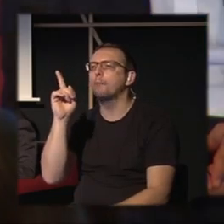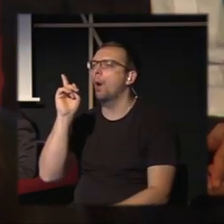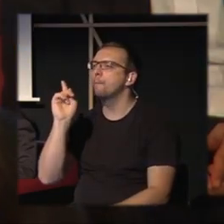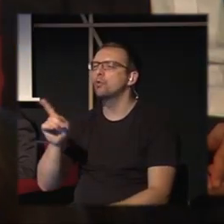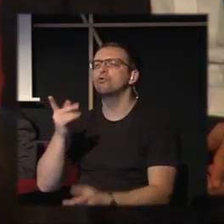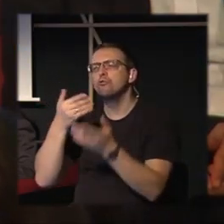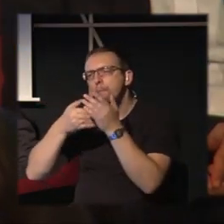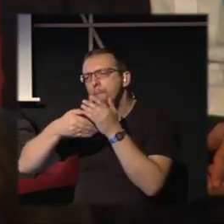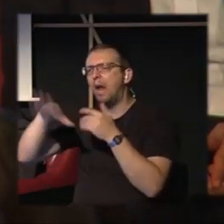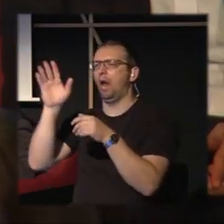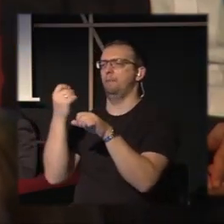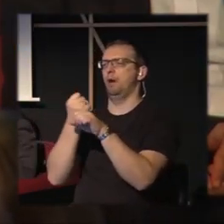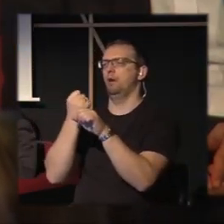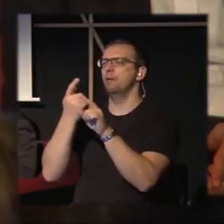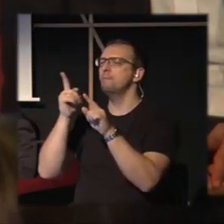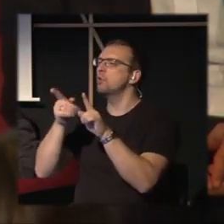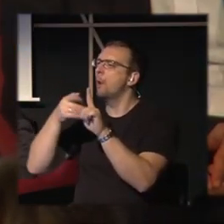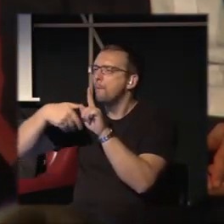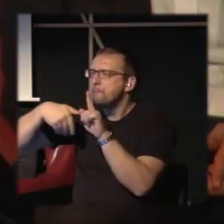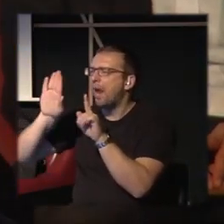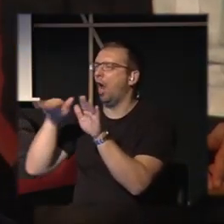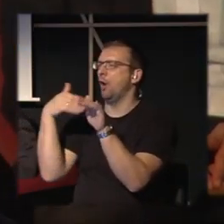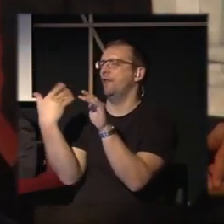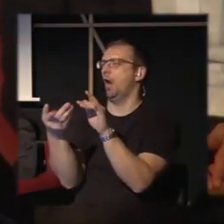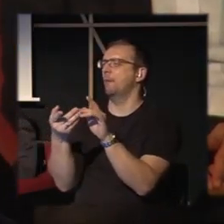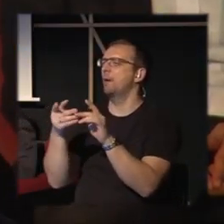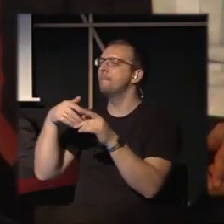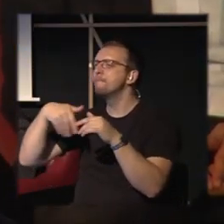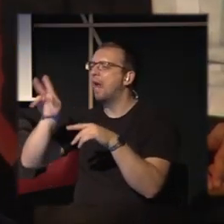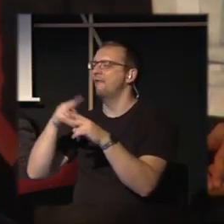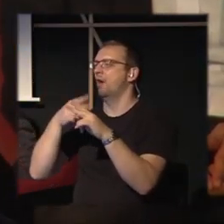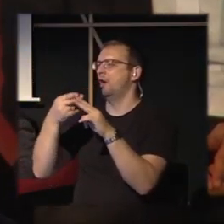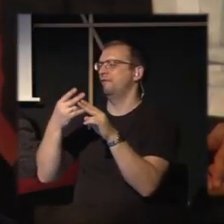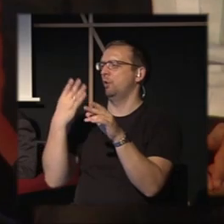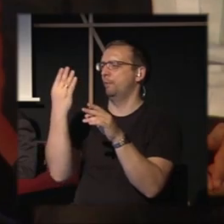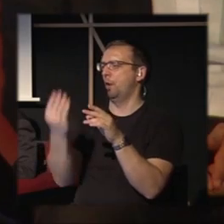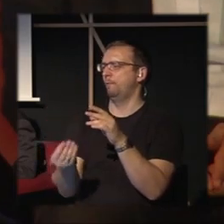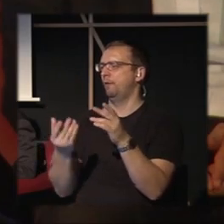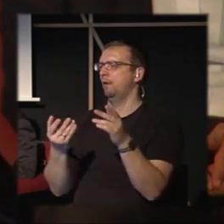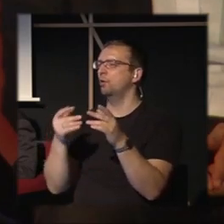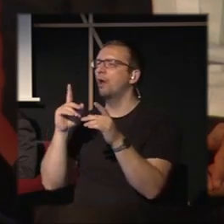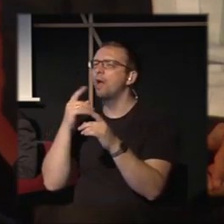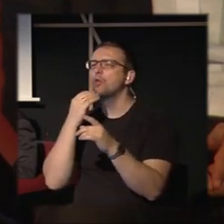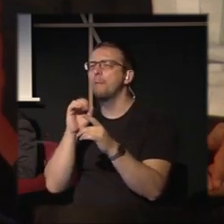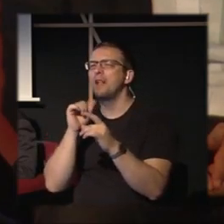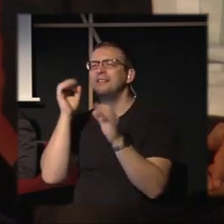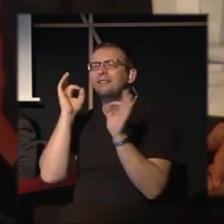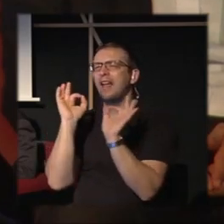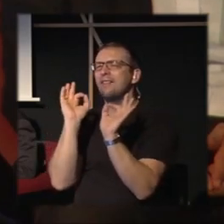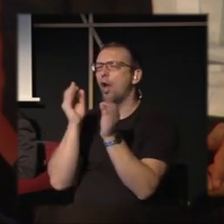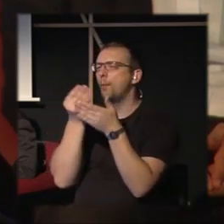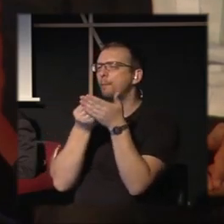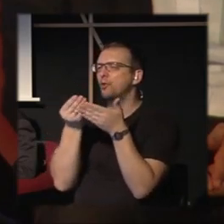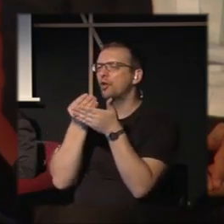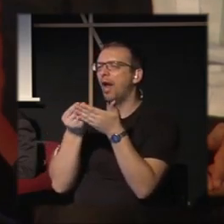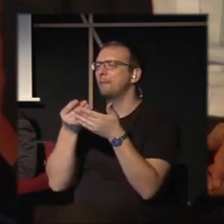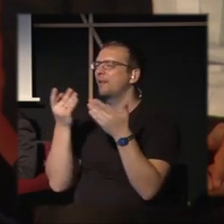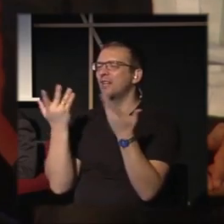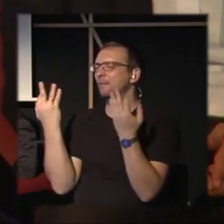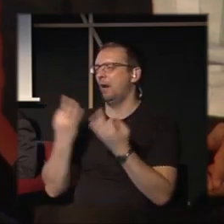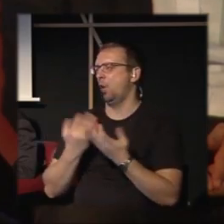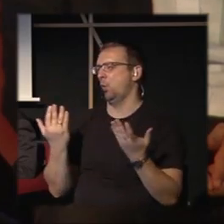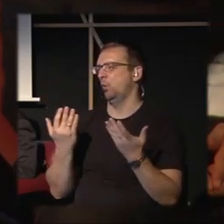and I think just a couple of words of my work during this 1.5 years. One of the main goals was